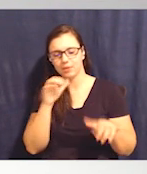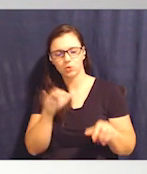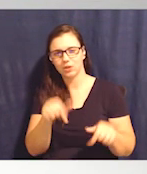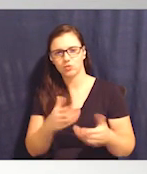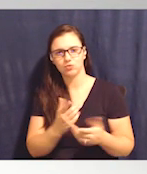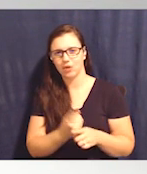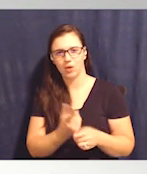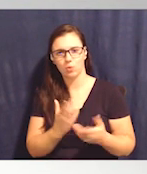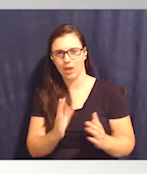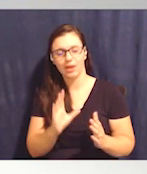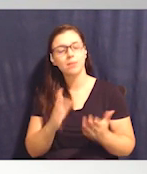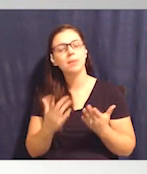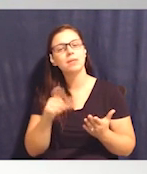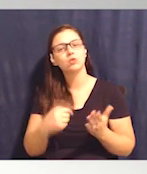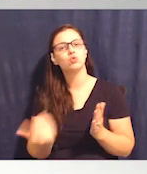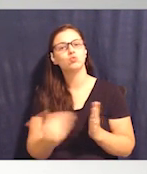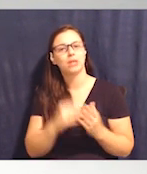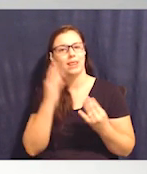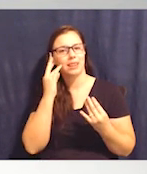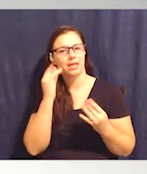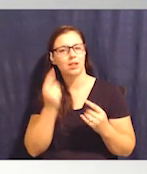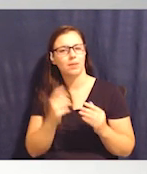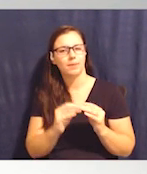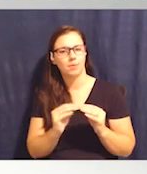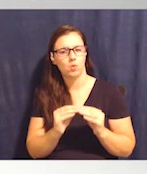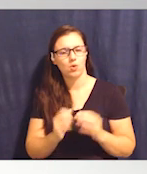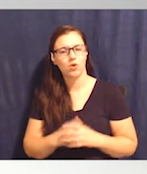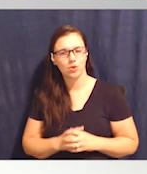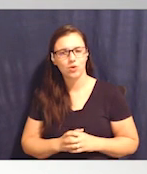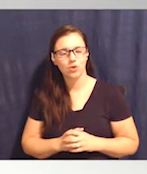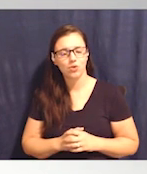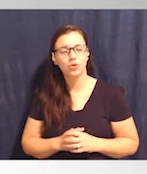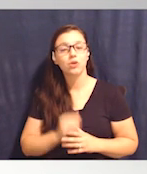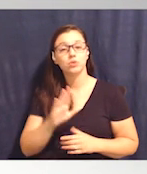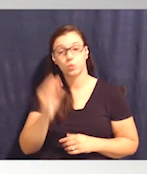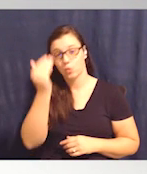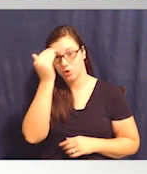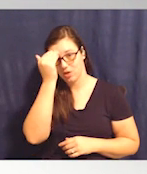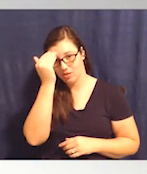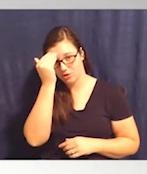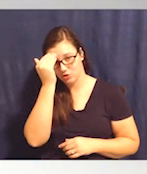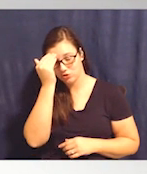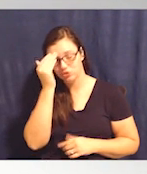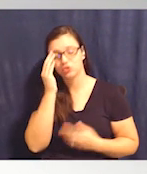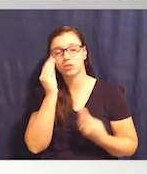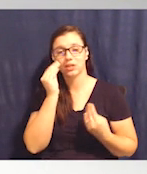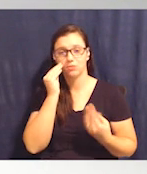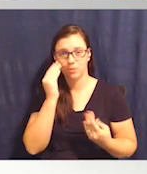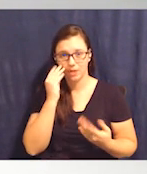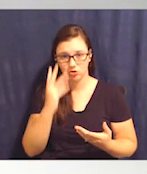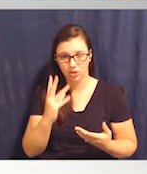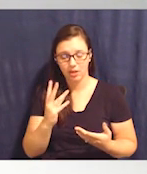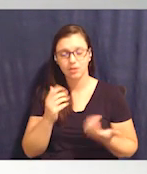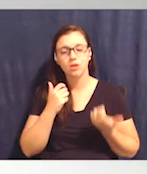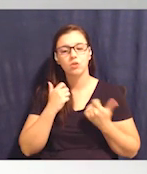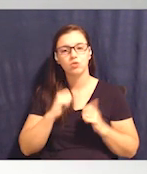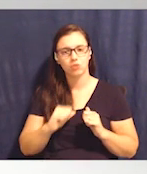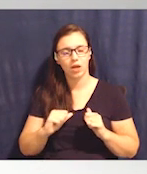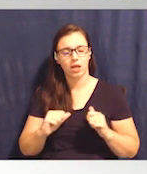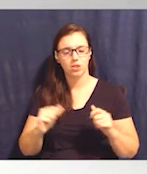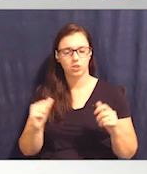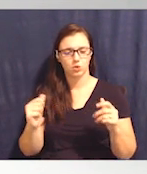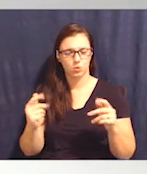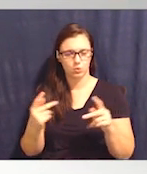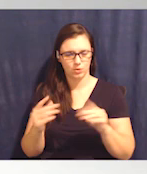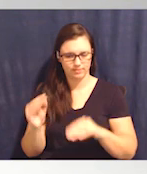a little bit. So you take your knowledge, you take the information, and try and parse it and figure out where you go from there. That's what this is